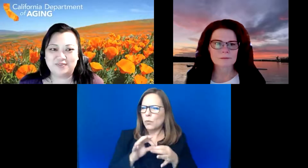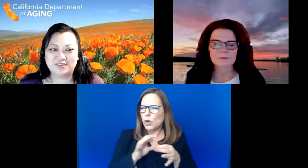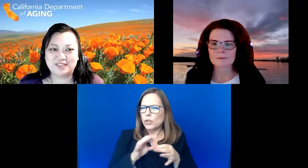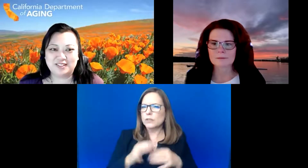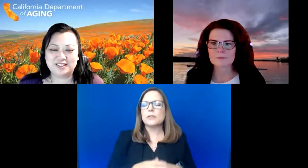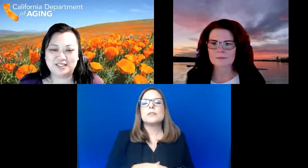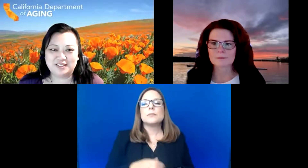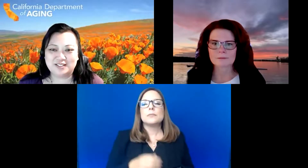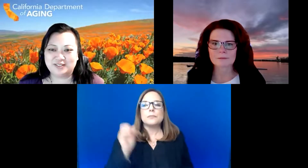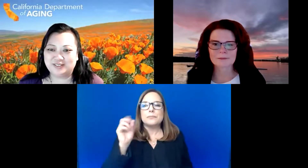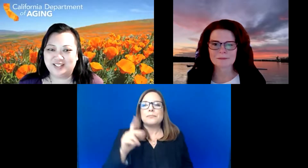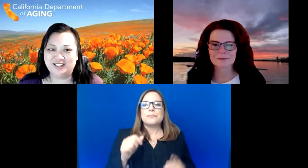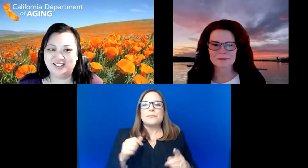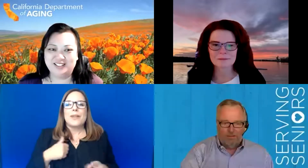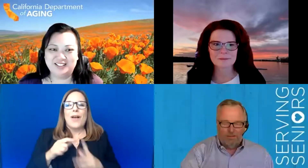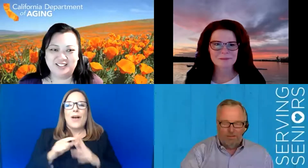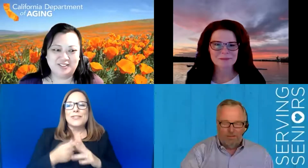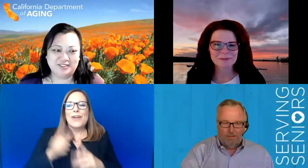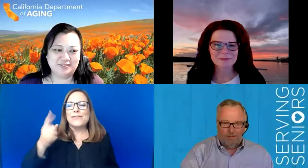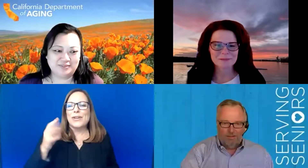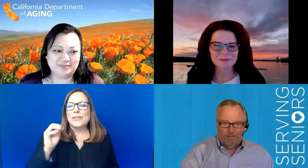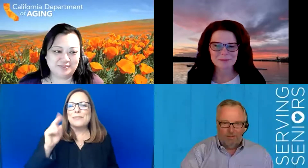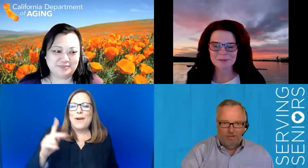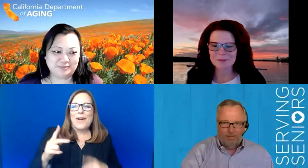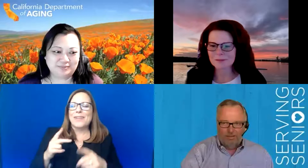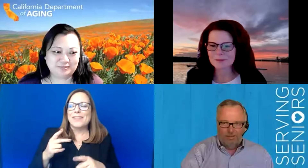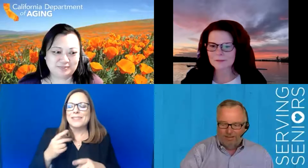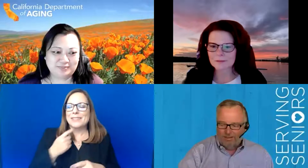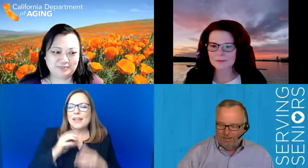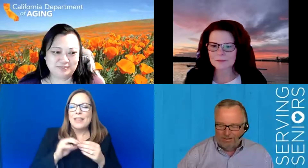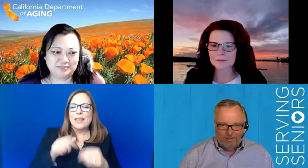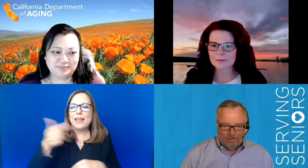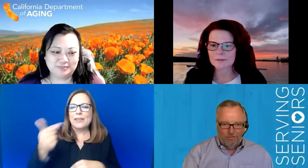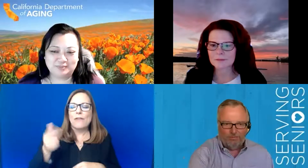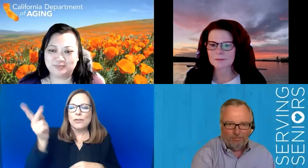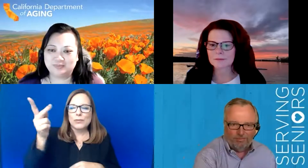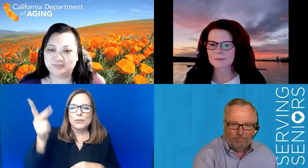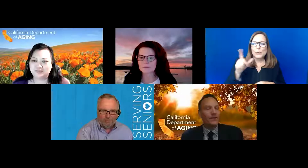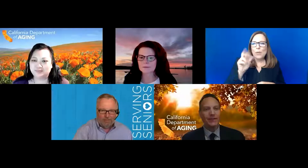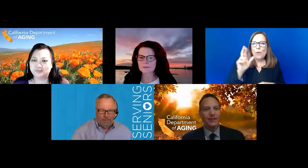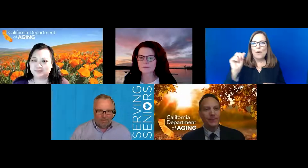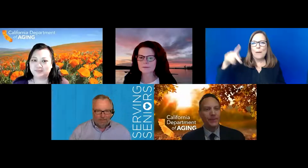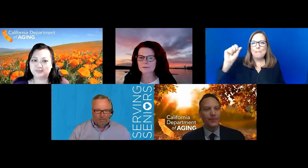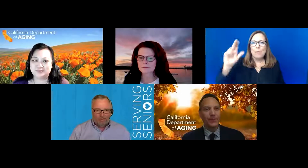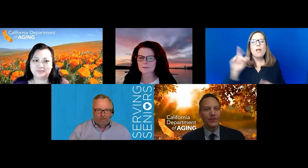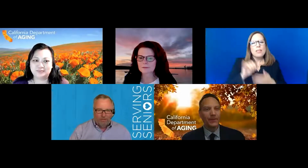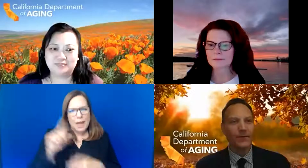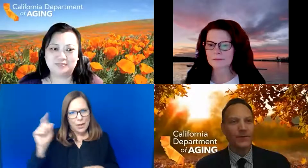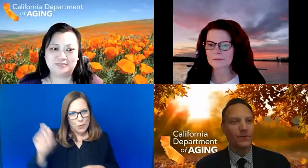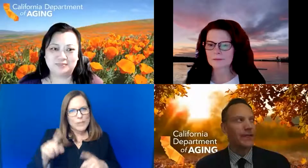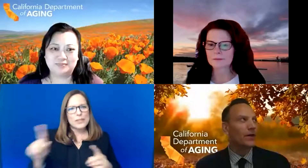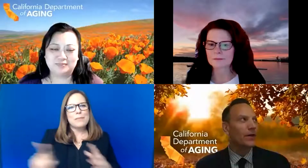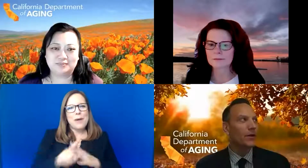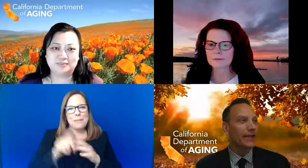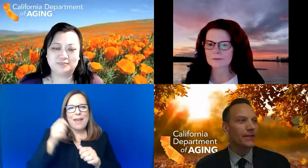it over to, then I'll hand it off to Laura and Paul. I think this question does come up in pretty much every single